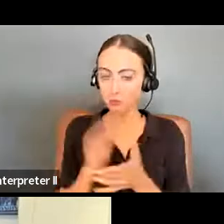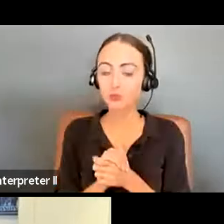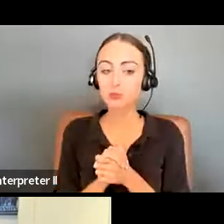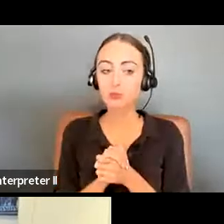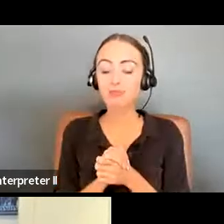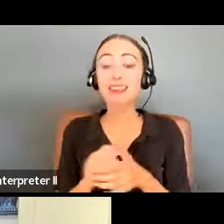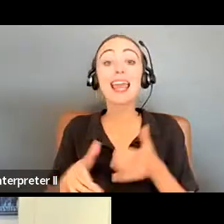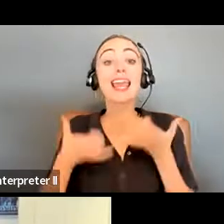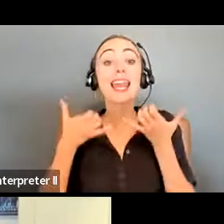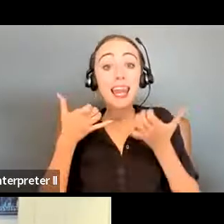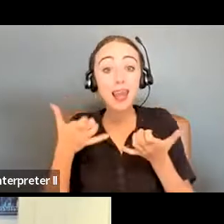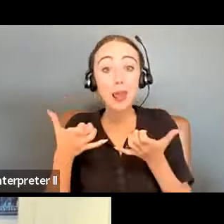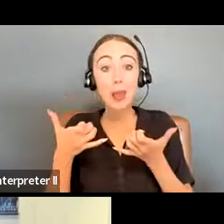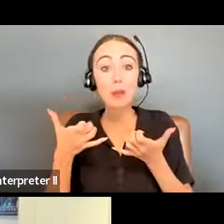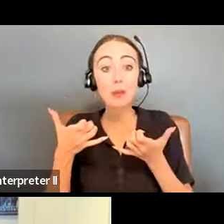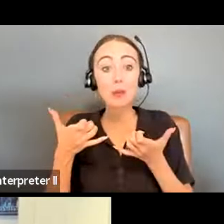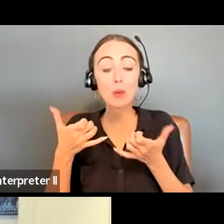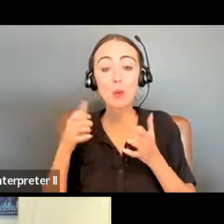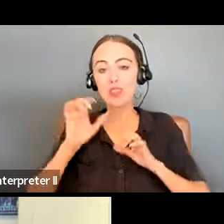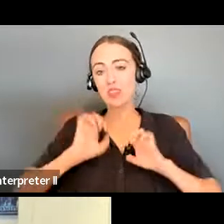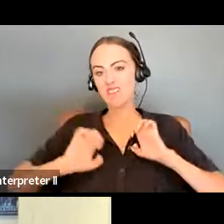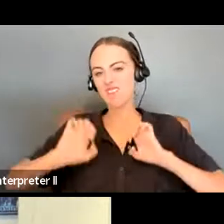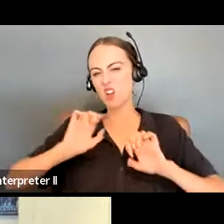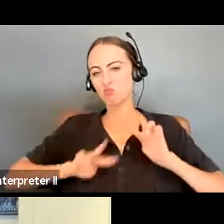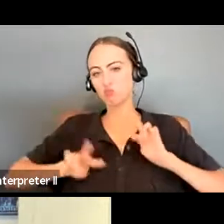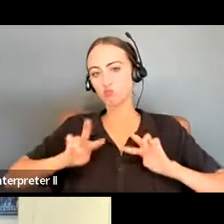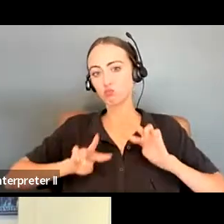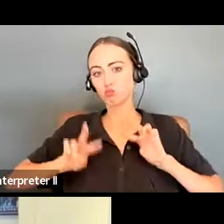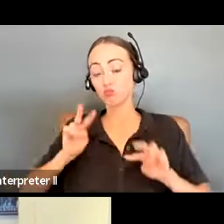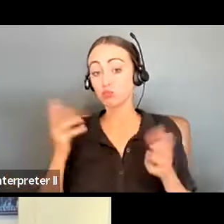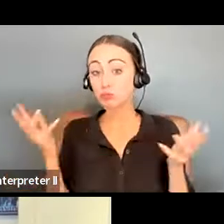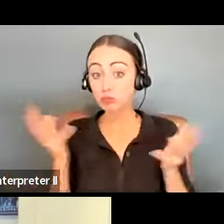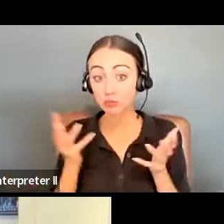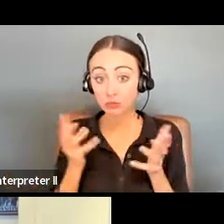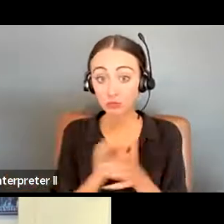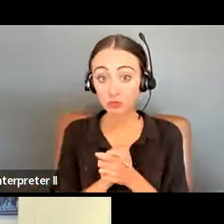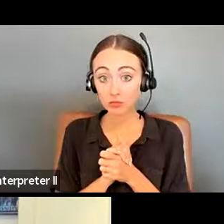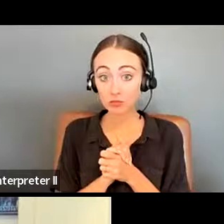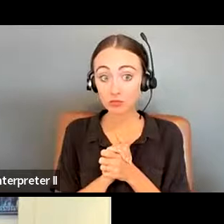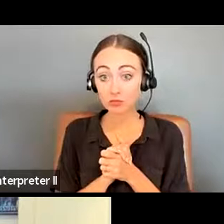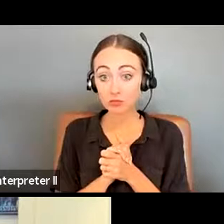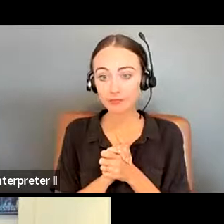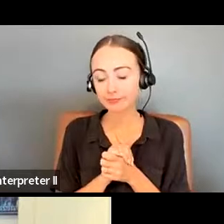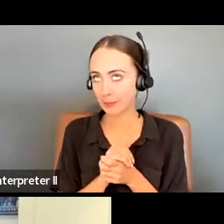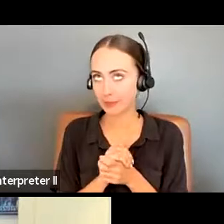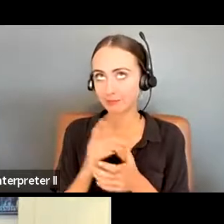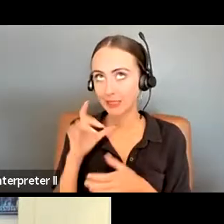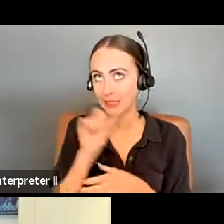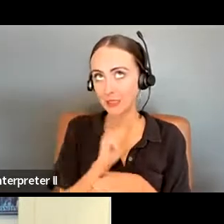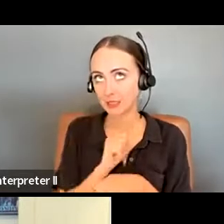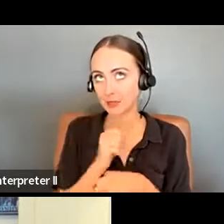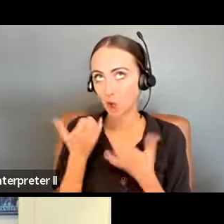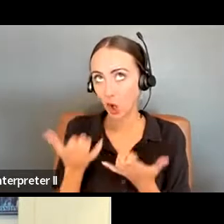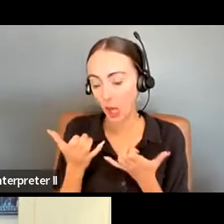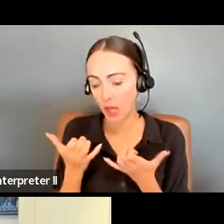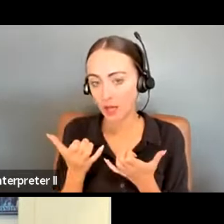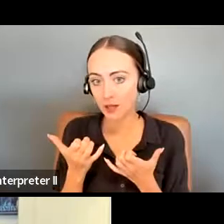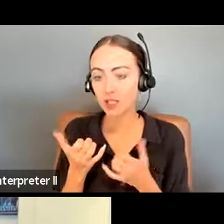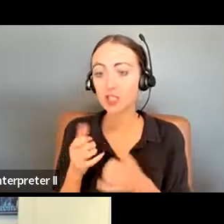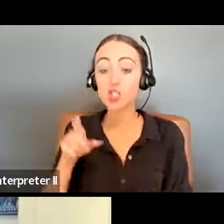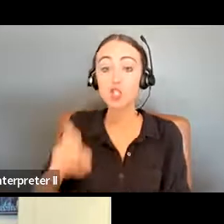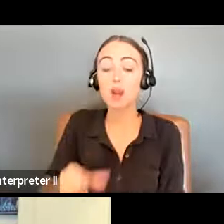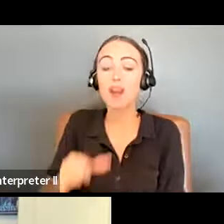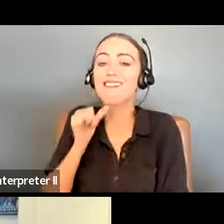and now the evaluation will be, as it in effect is, I guess, whether you should not